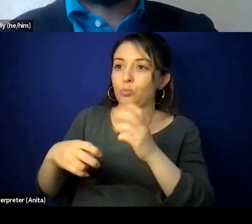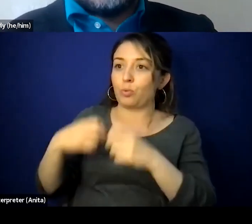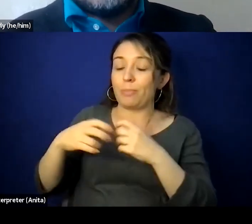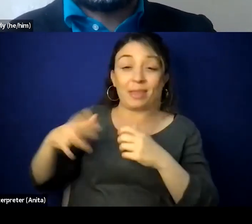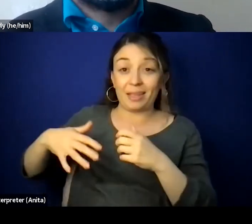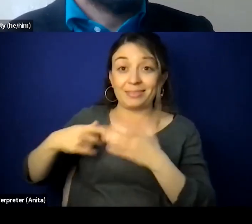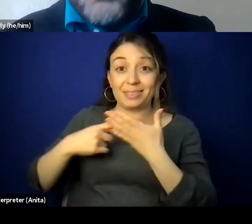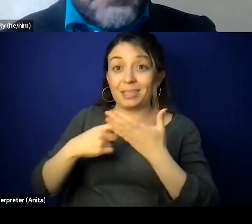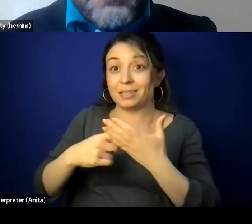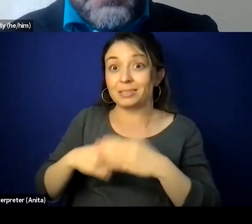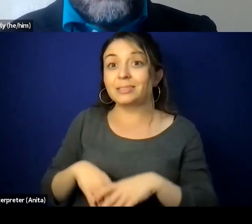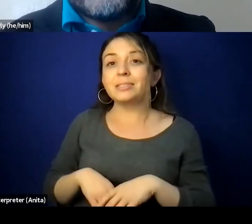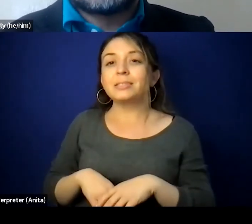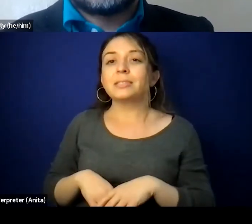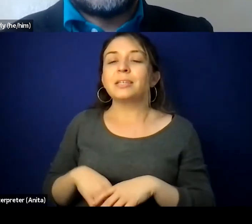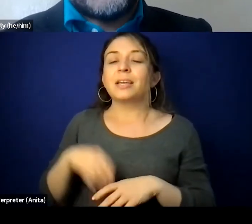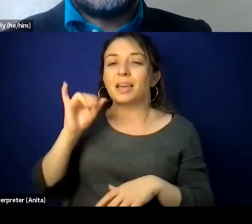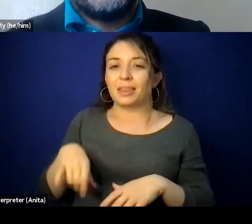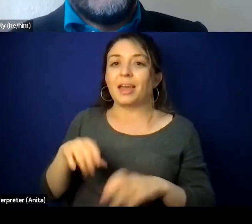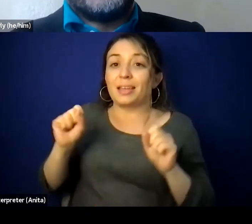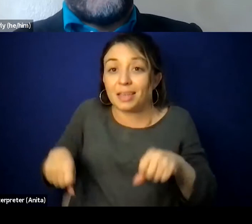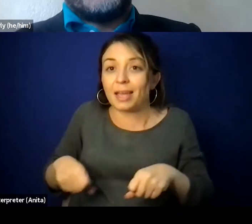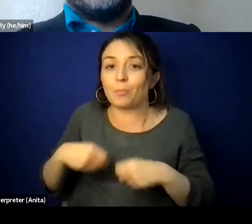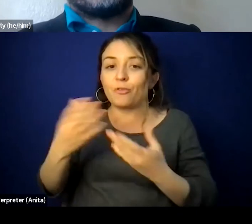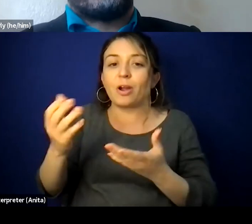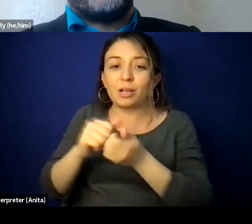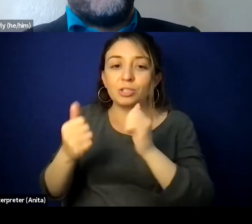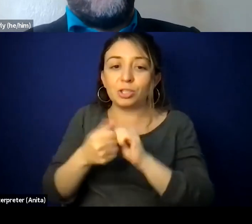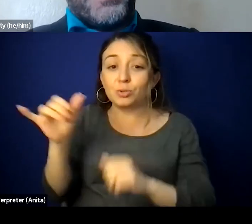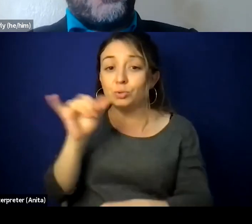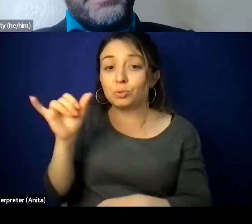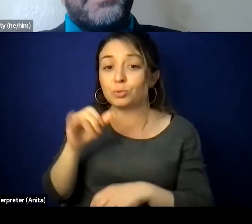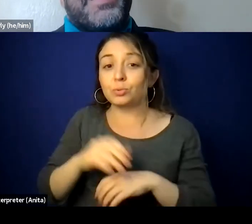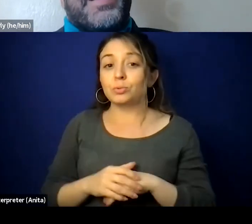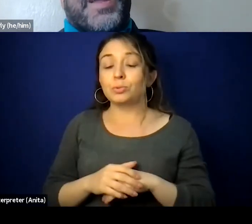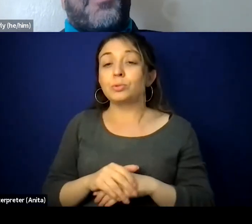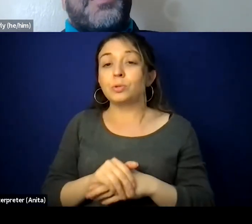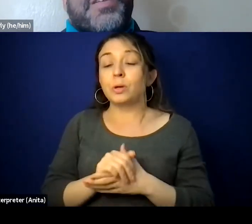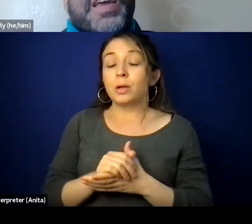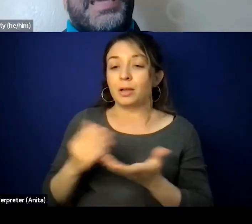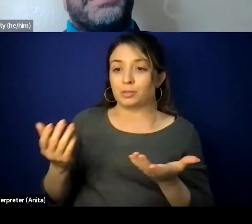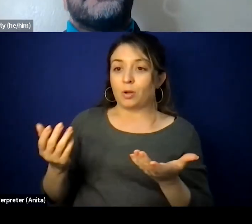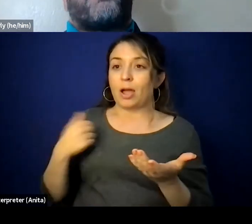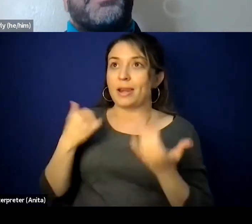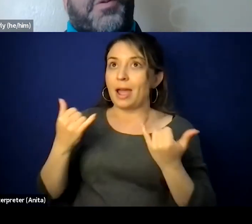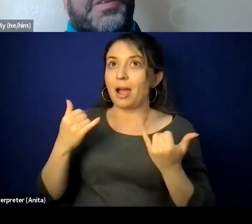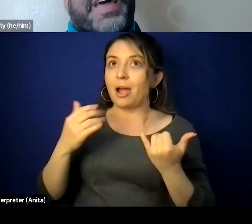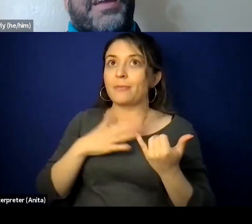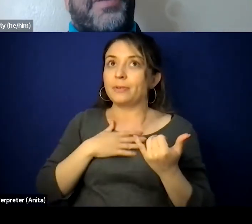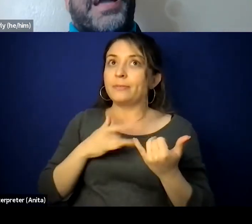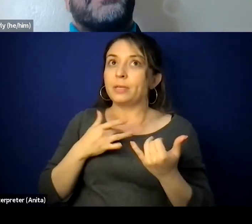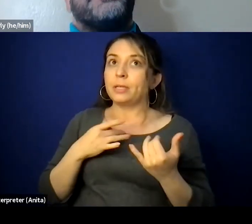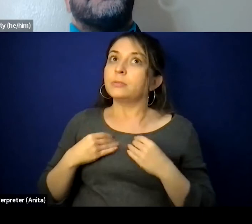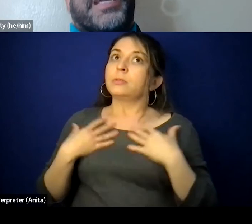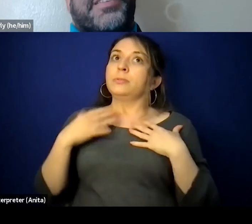too creates ripples of change. So I take comfort in the fact that, it is ripples that